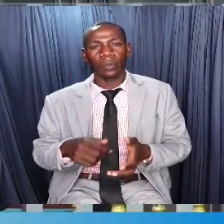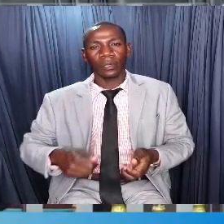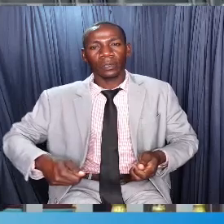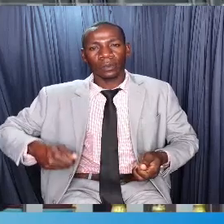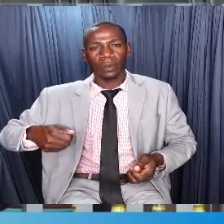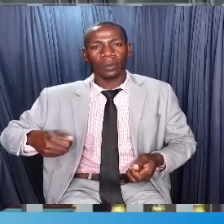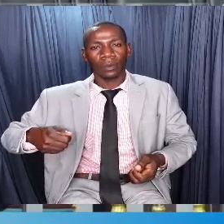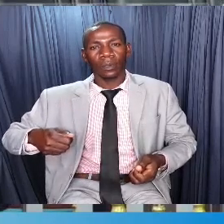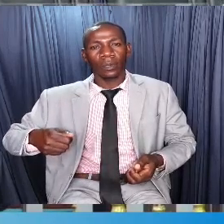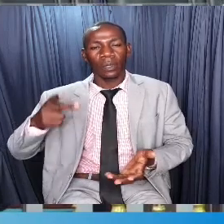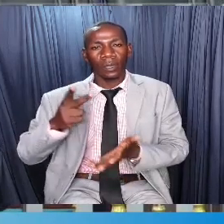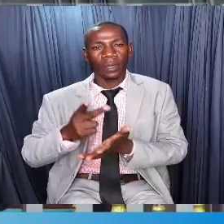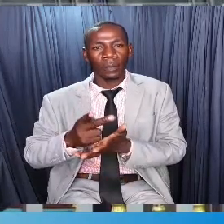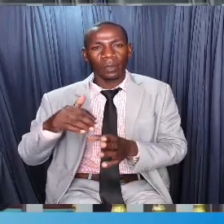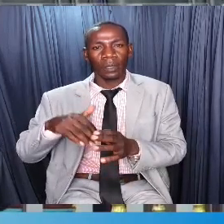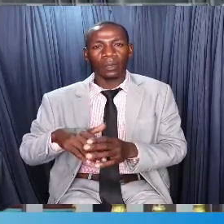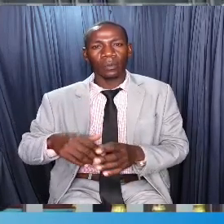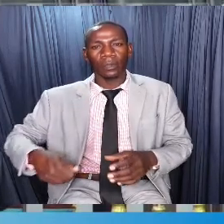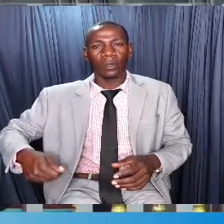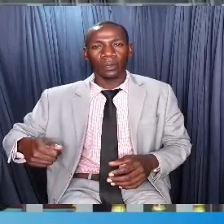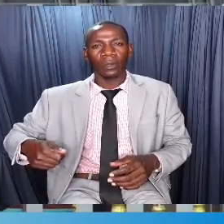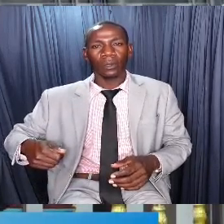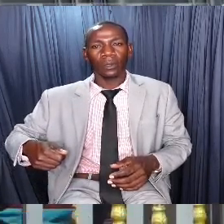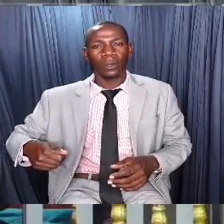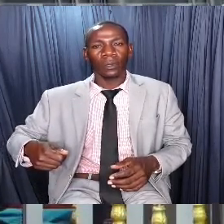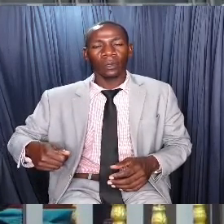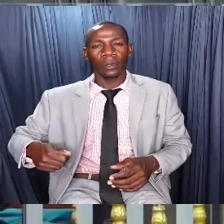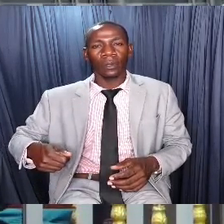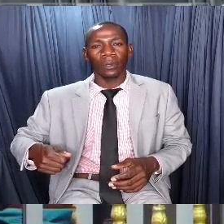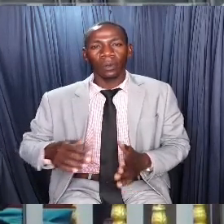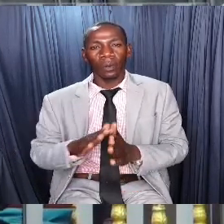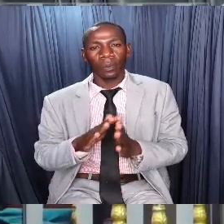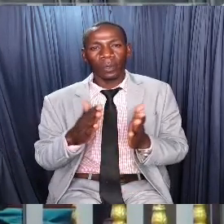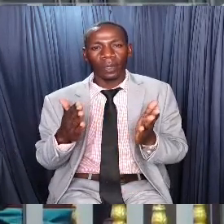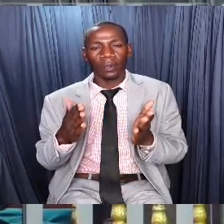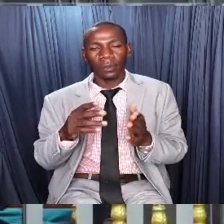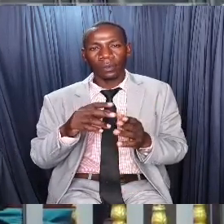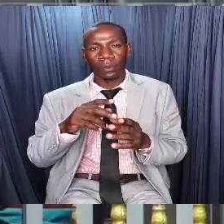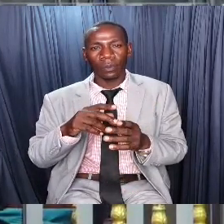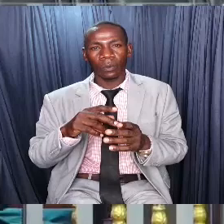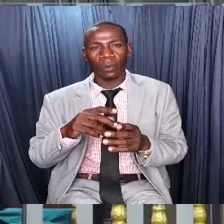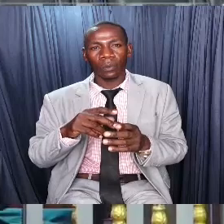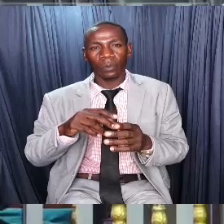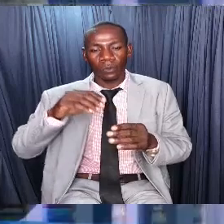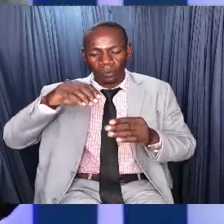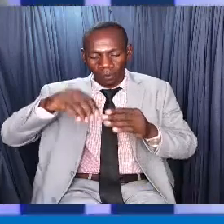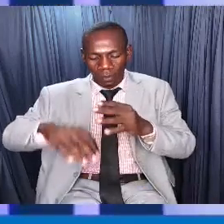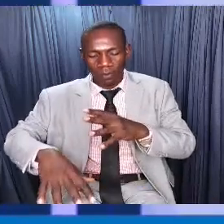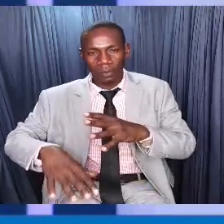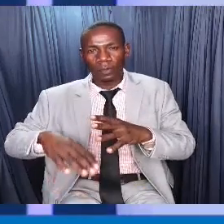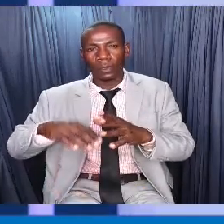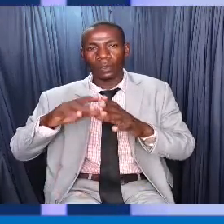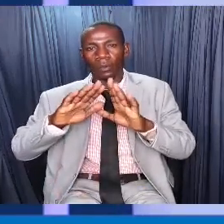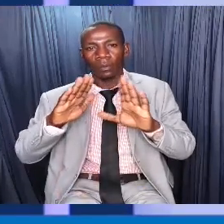basket. Wakamtia hapo ndani. And put him in the basket. Wakafungua dirisha la ukutani usiku. Open the window. Wakamteremsha. And lured him